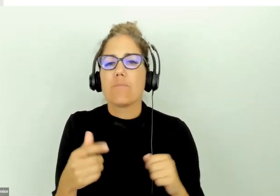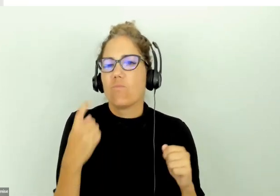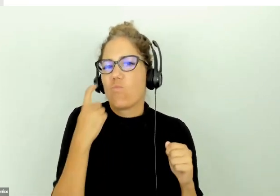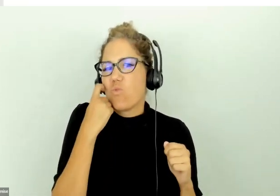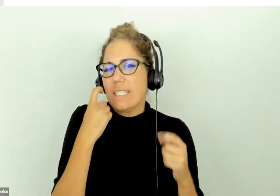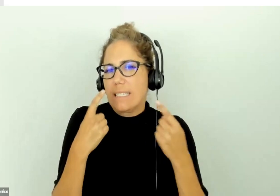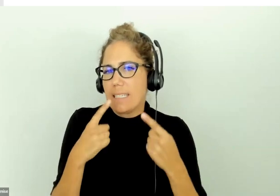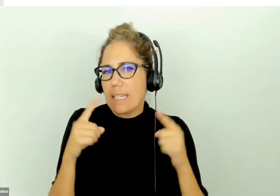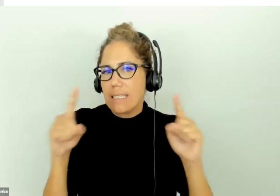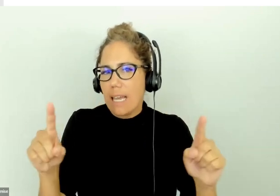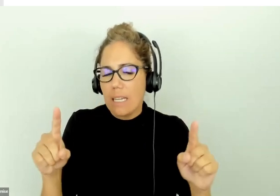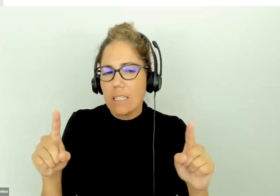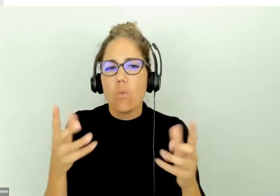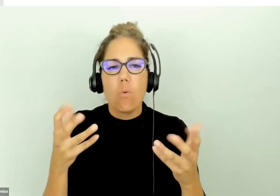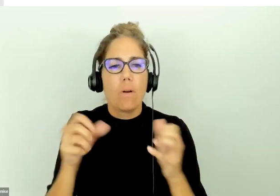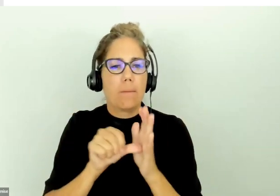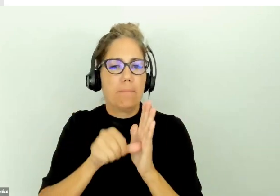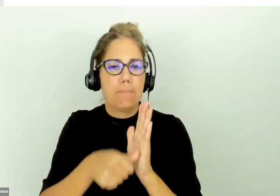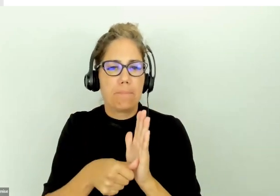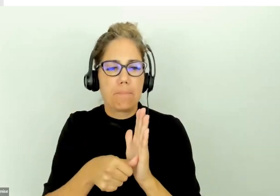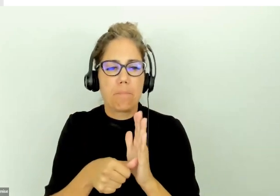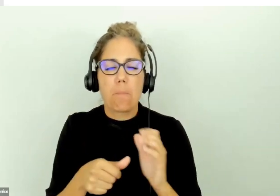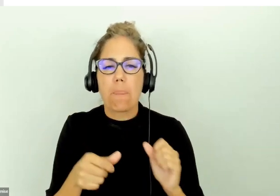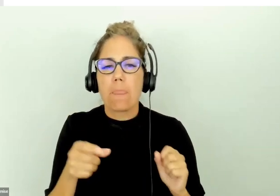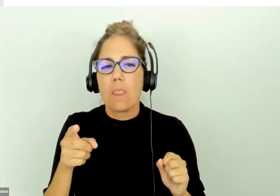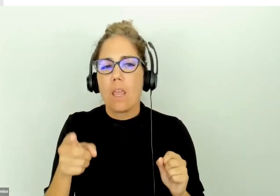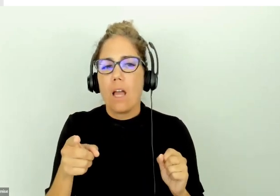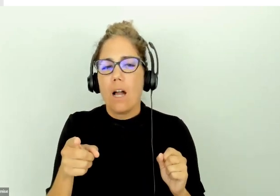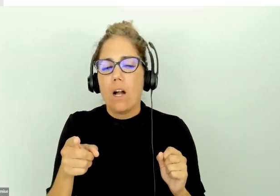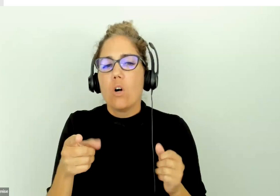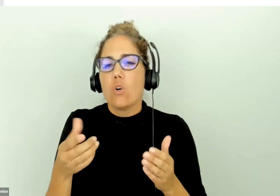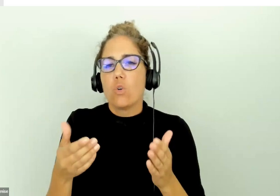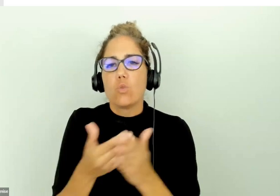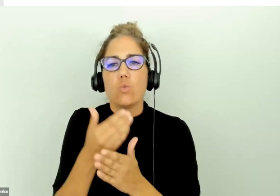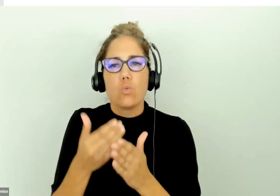success that we want to highlight is the new